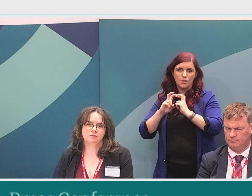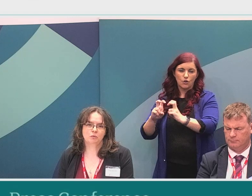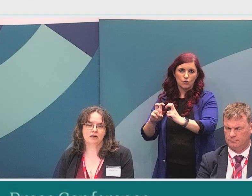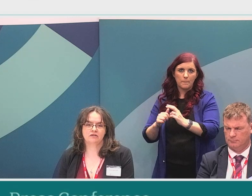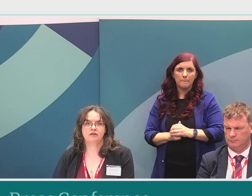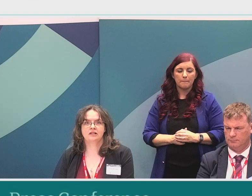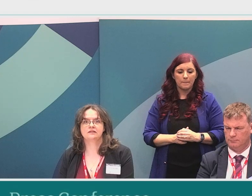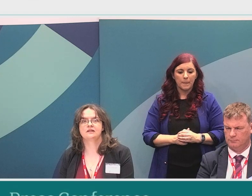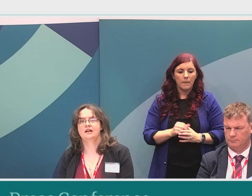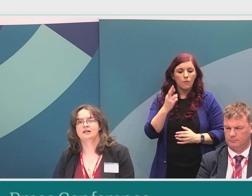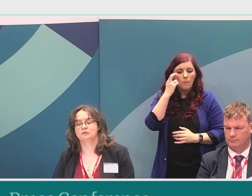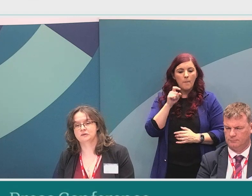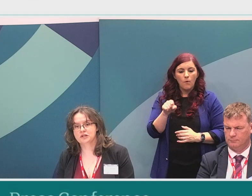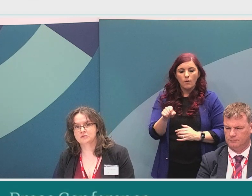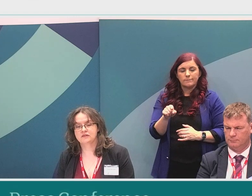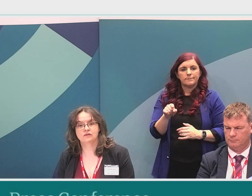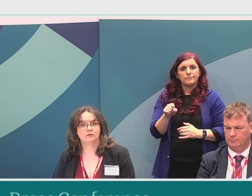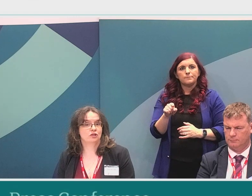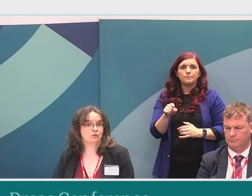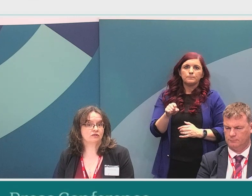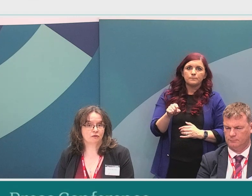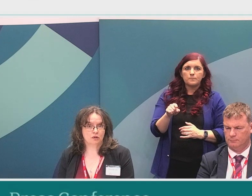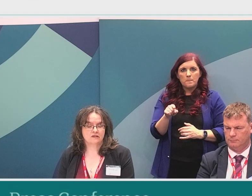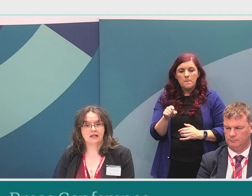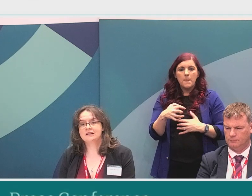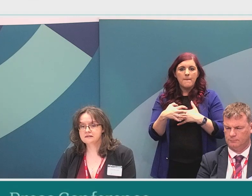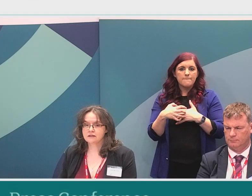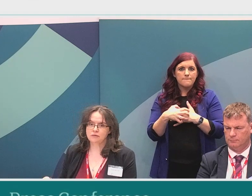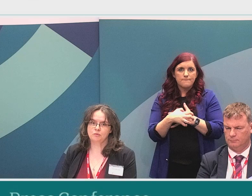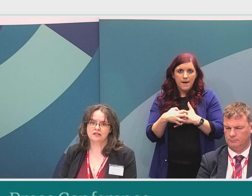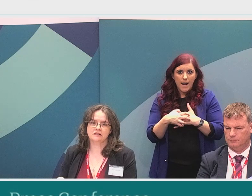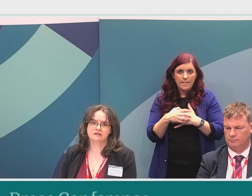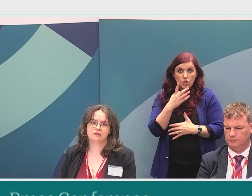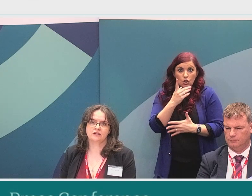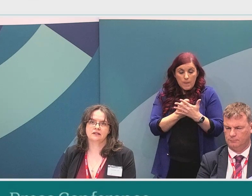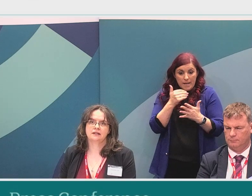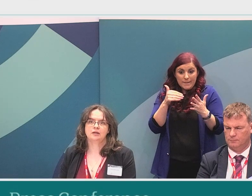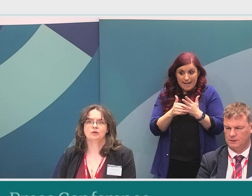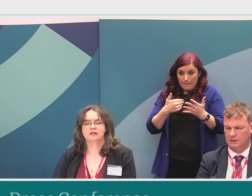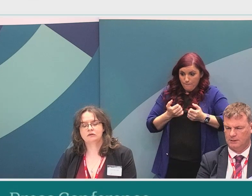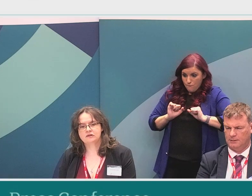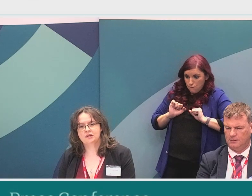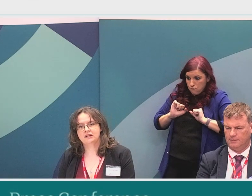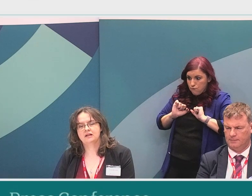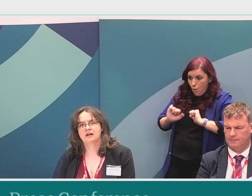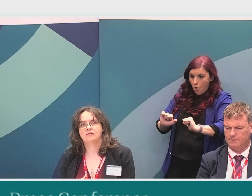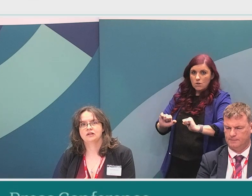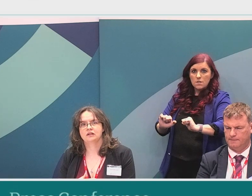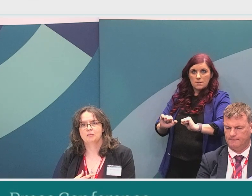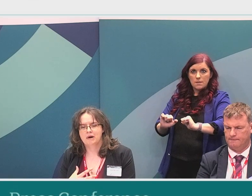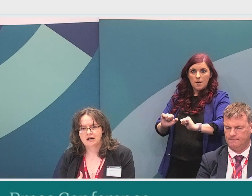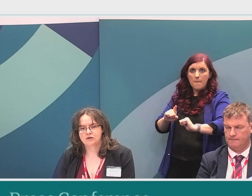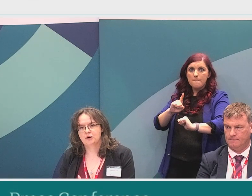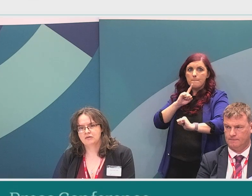just to be aware that violence, sometimes associated with the use of force, and that is included within this survey, but it can also mean having